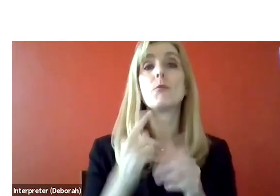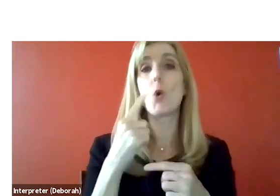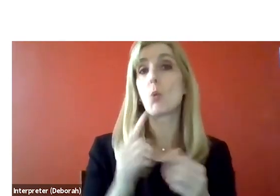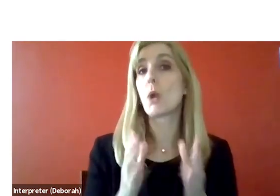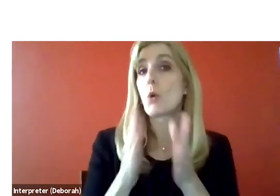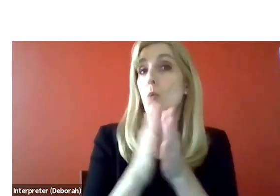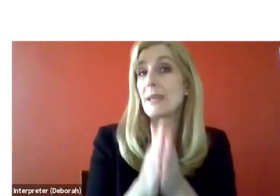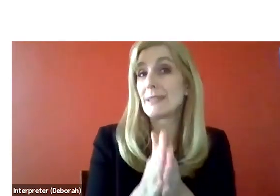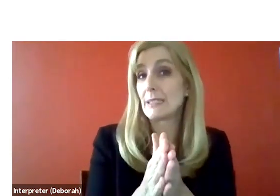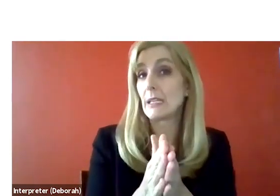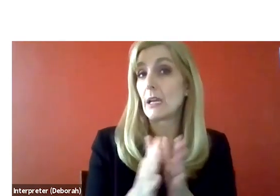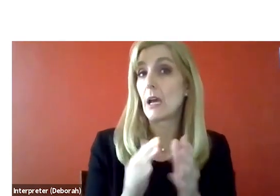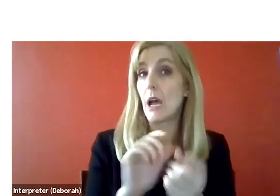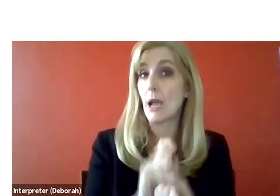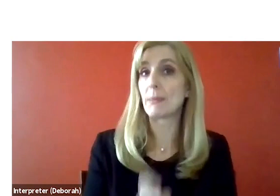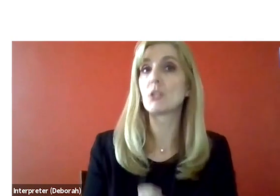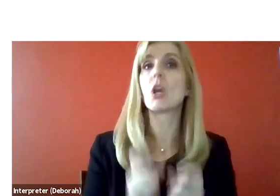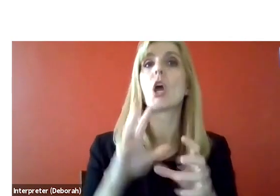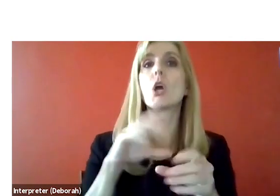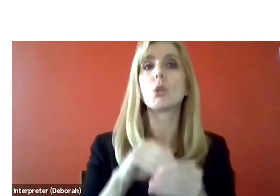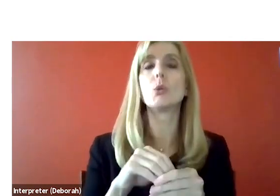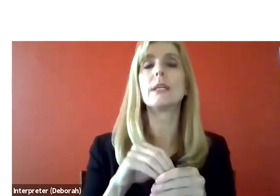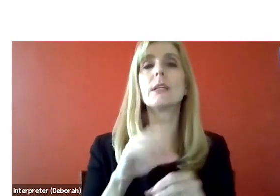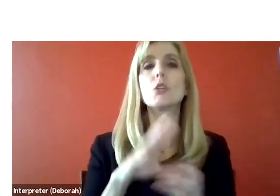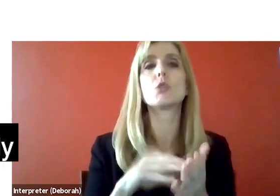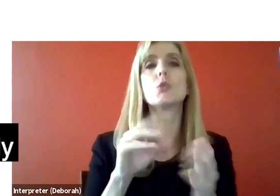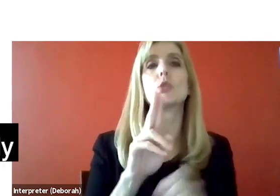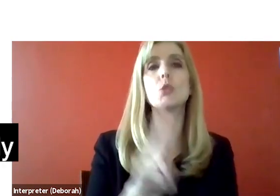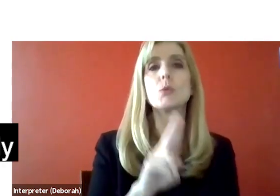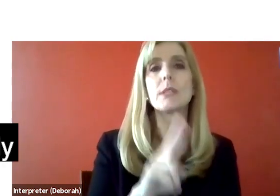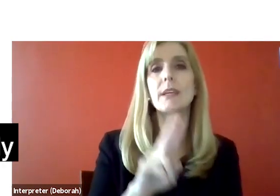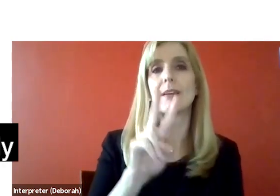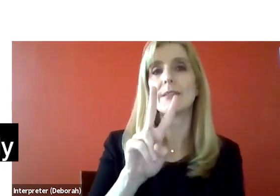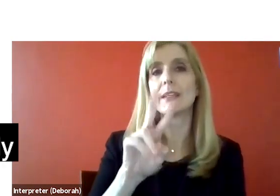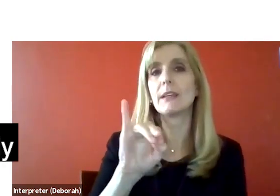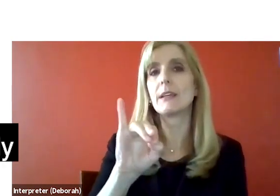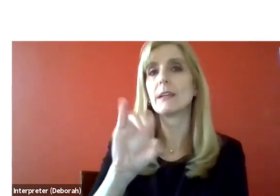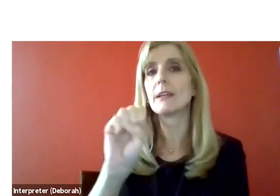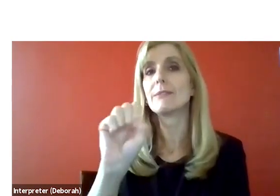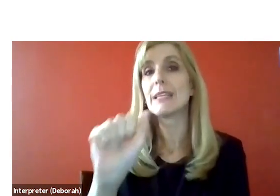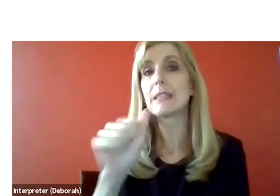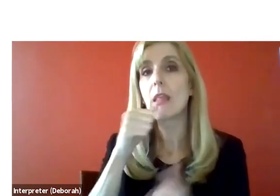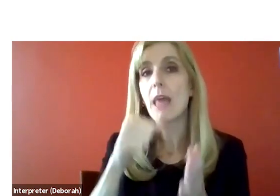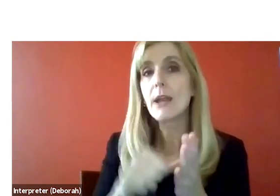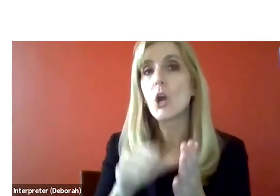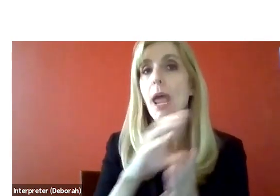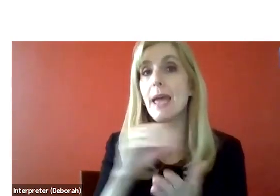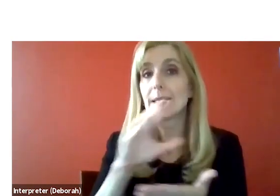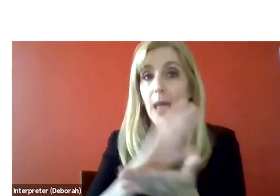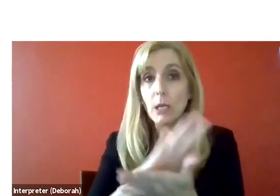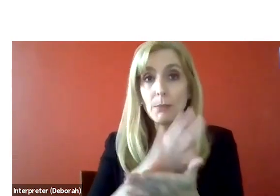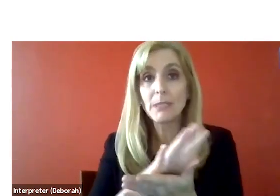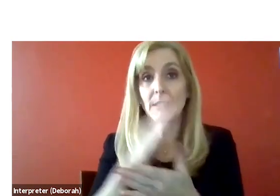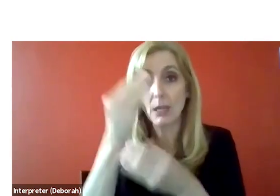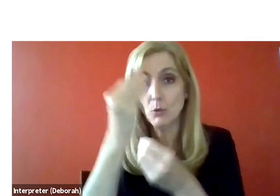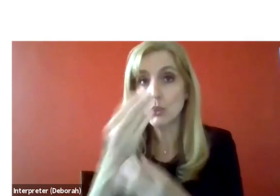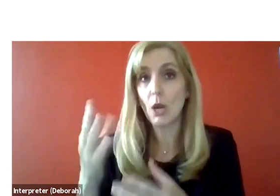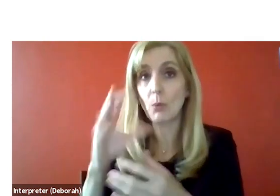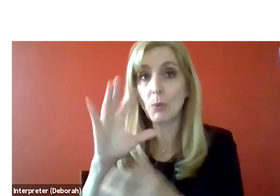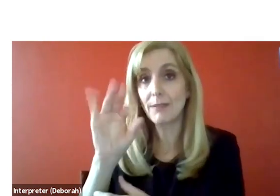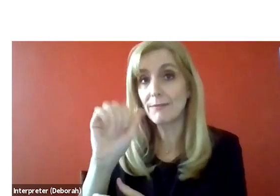accommodations included students using visa letters, documents where they would share those directly with their faculty member to